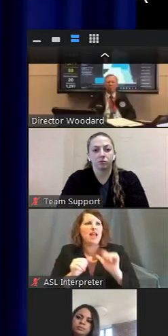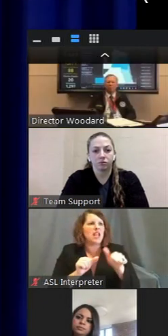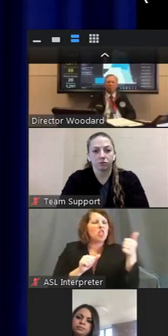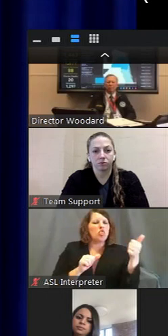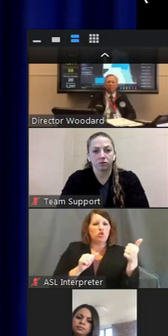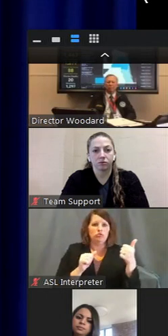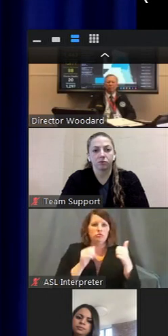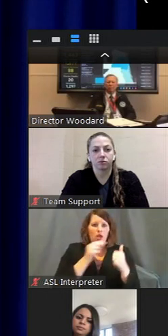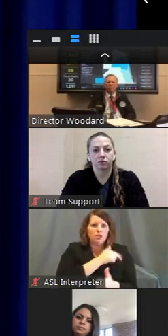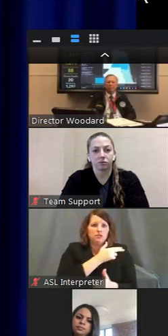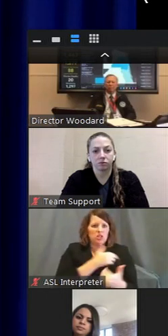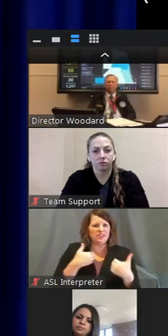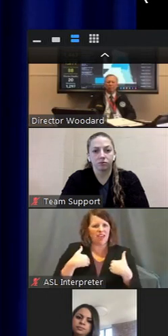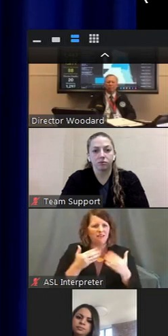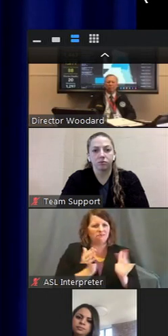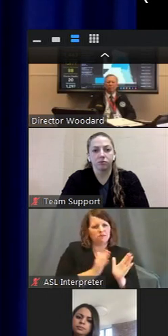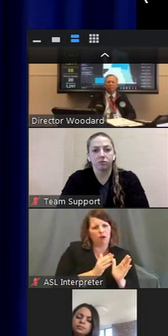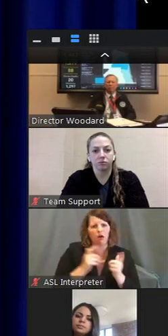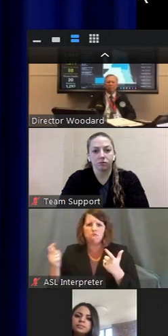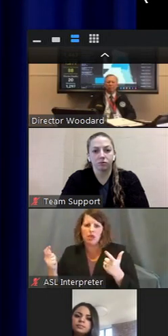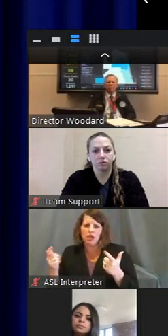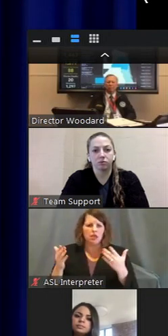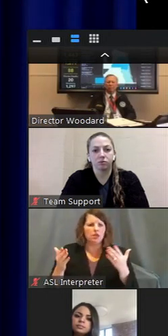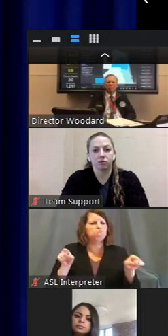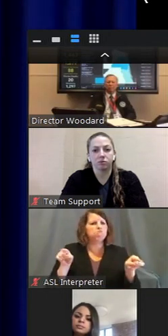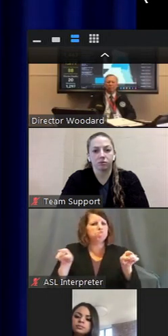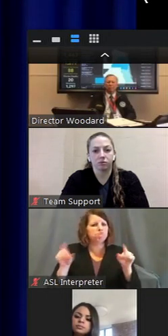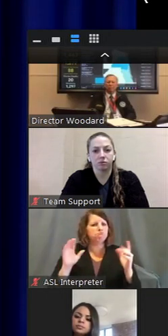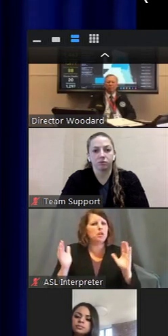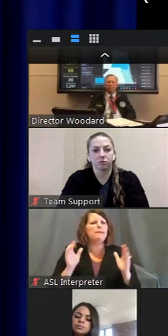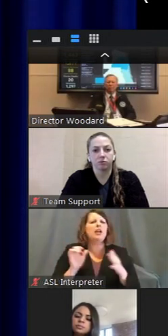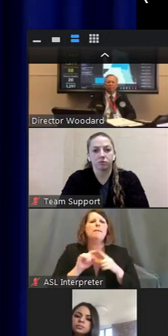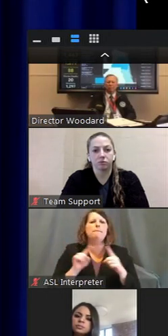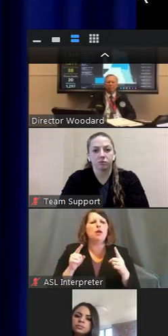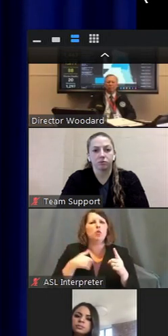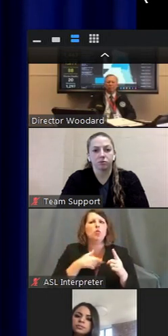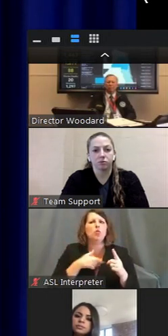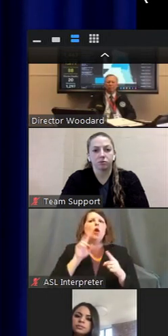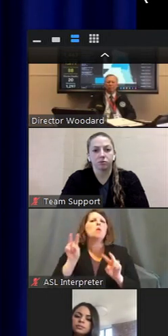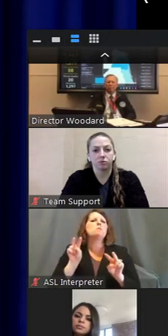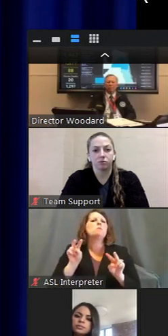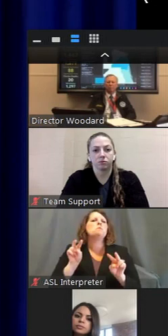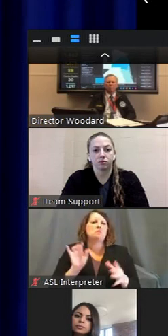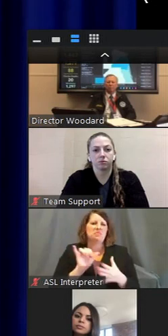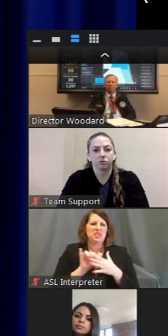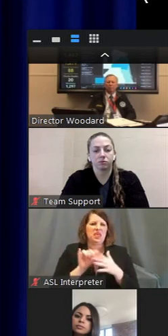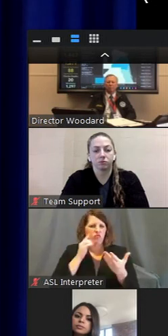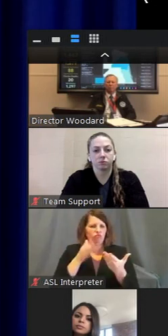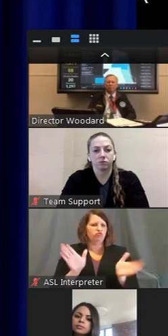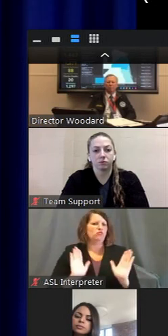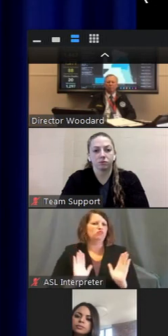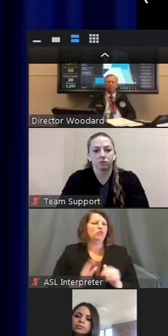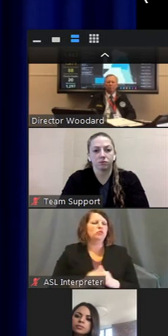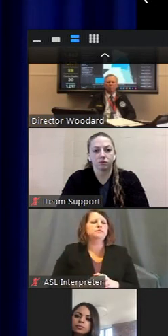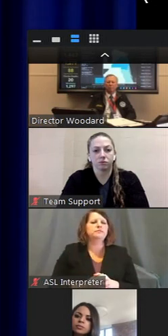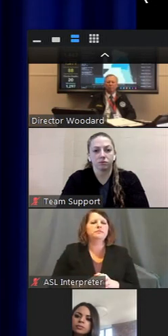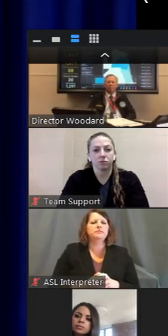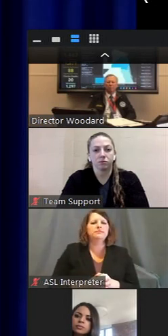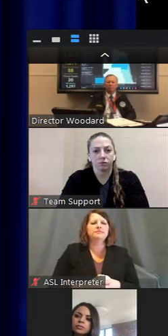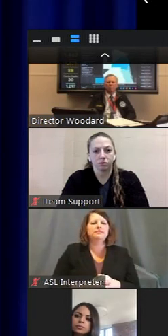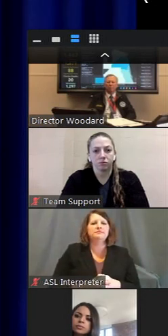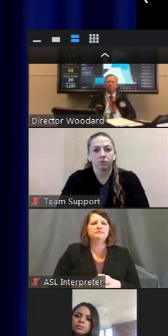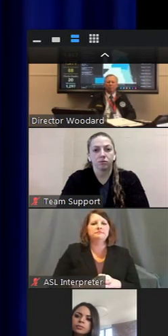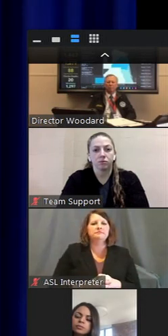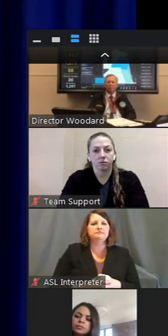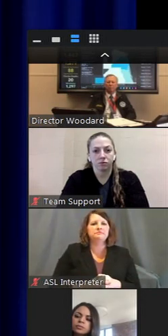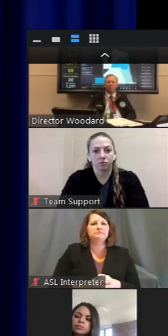And I thank you, Chief. And I would add to that, I said it in my remarks, I think what's really important and is going to be helpful as we go through this